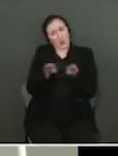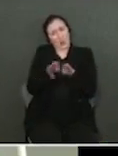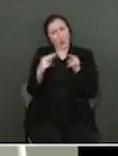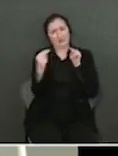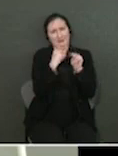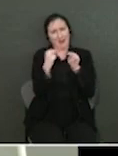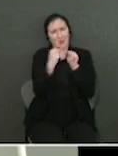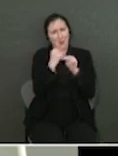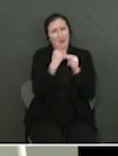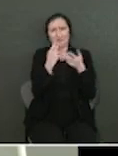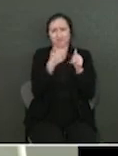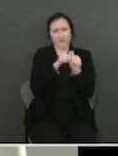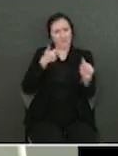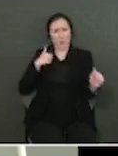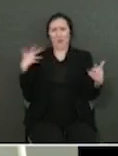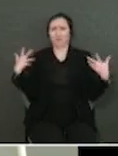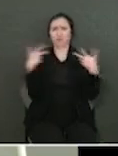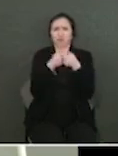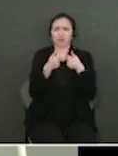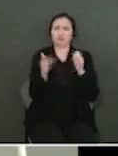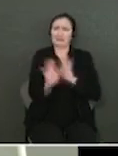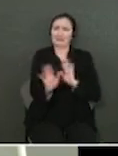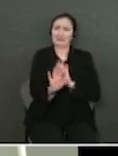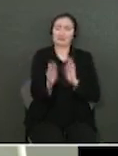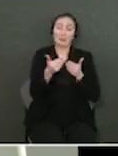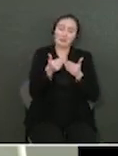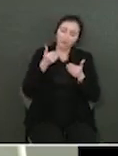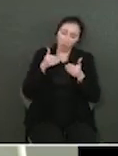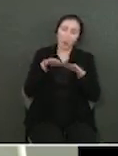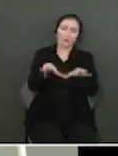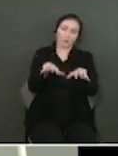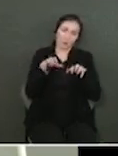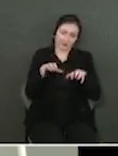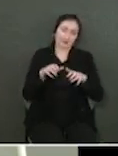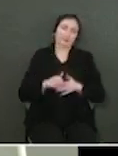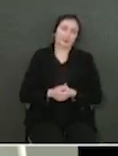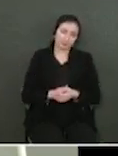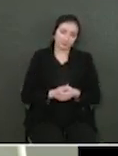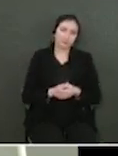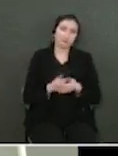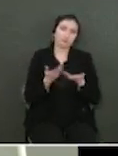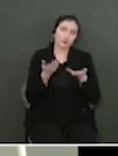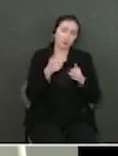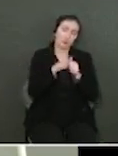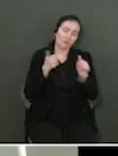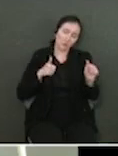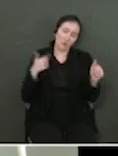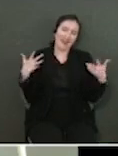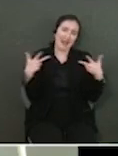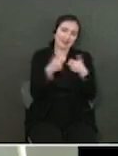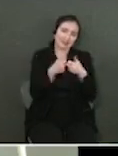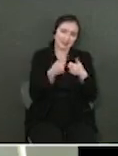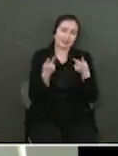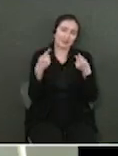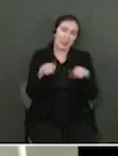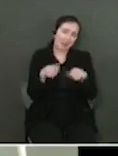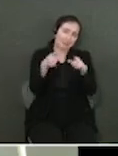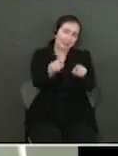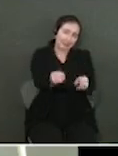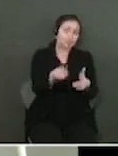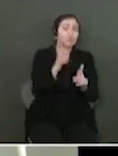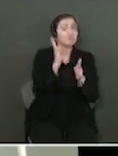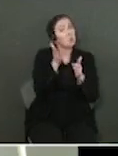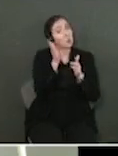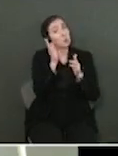roads freezing over, just prior to those roads freezing over, we want to shut it down to prevent those accidents from happening. So we'll be